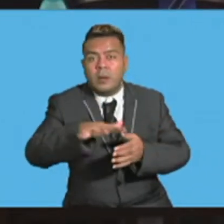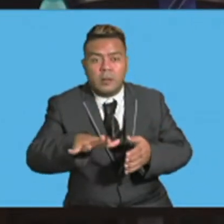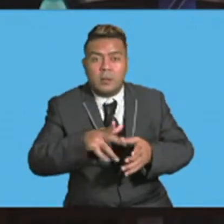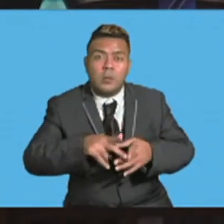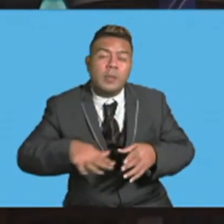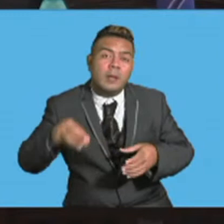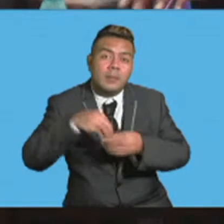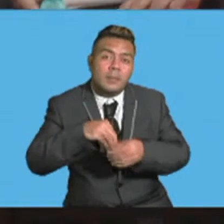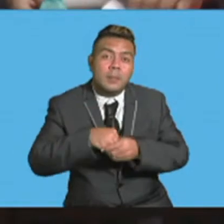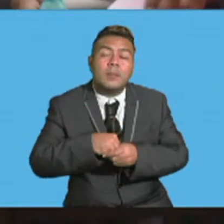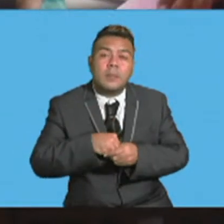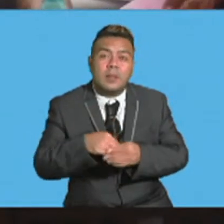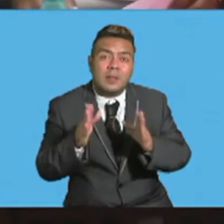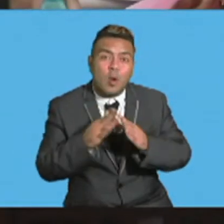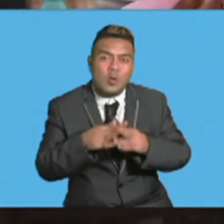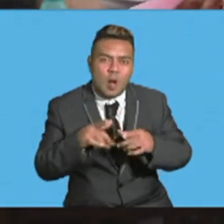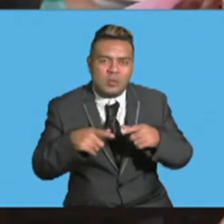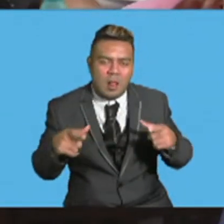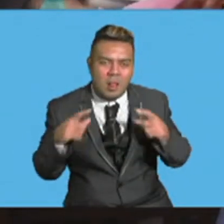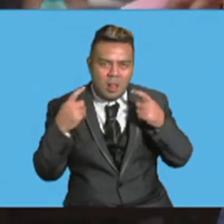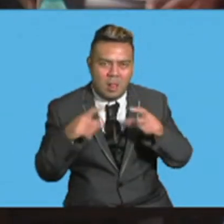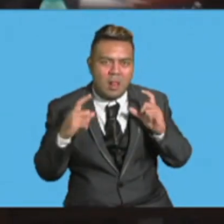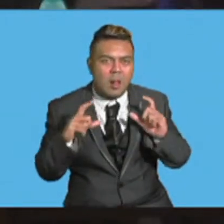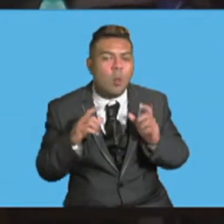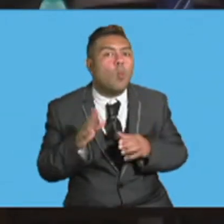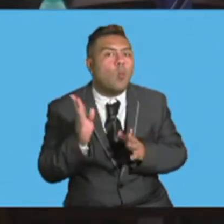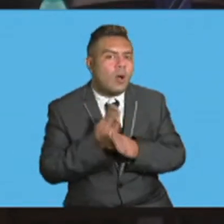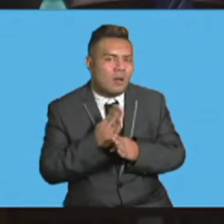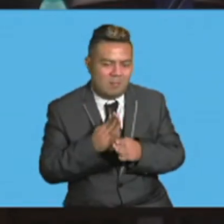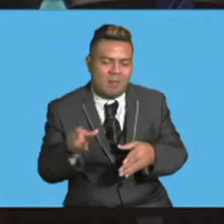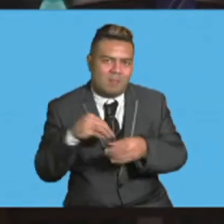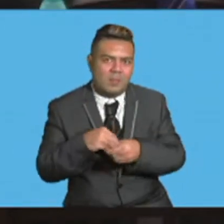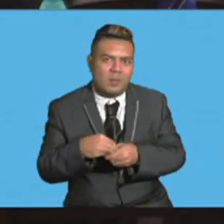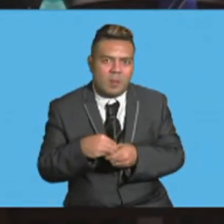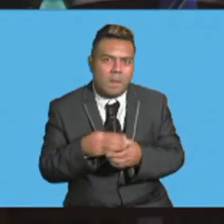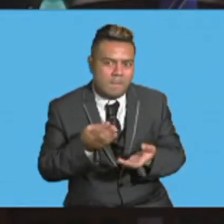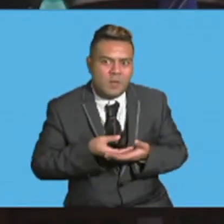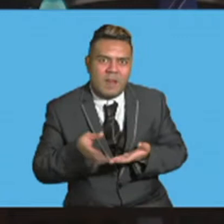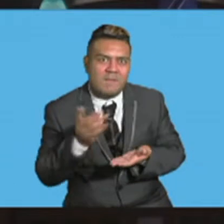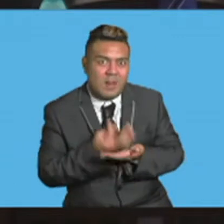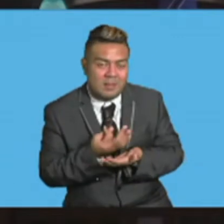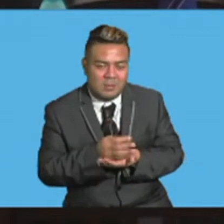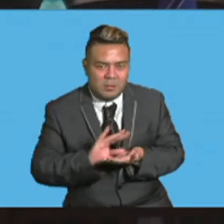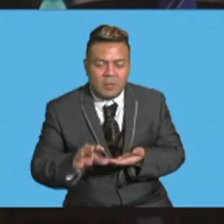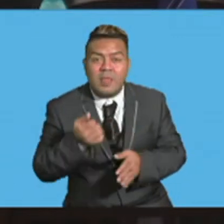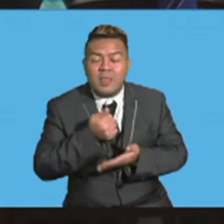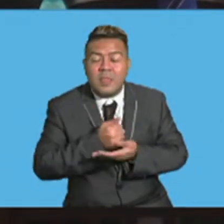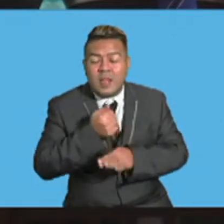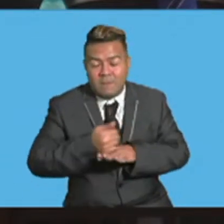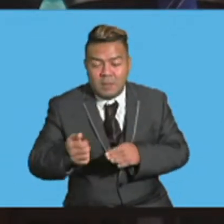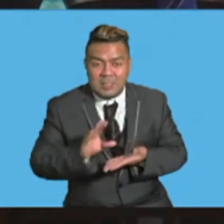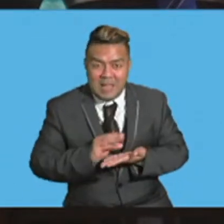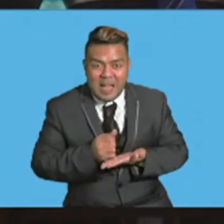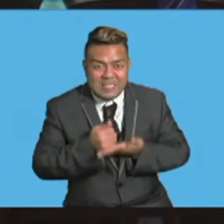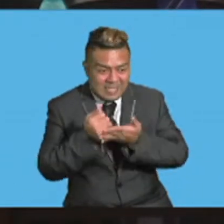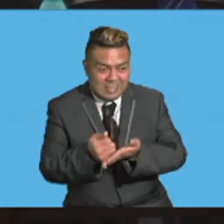municipal councils on the basis that they will provide the funds. And so far, the government is assisting municipal